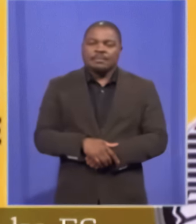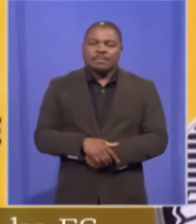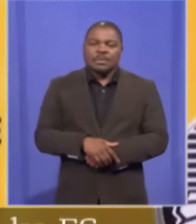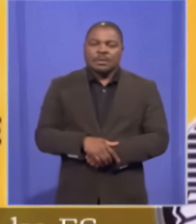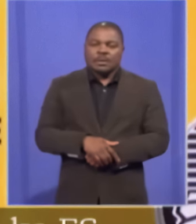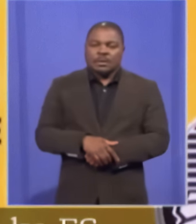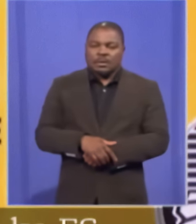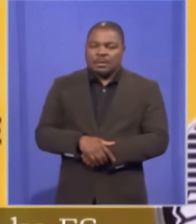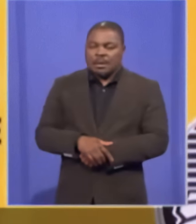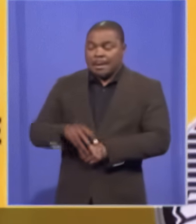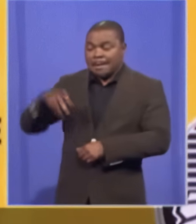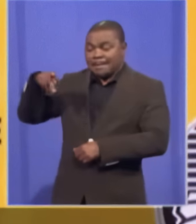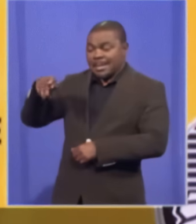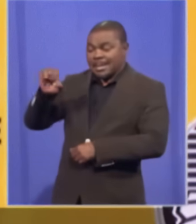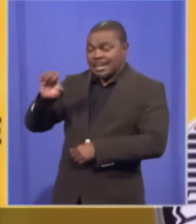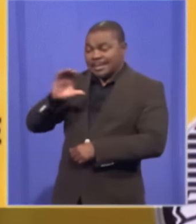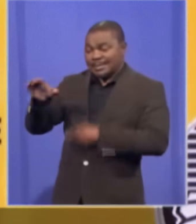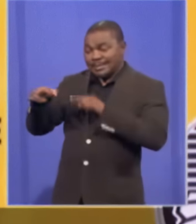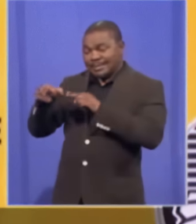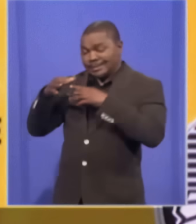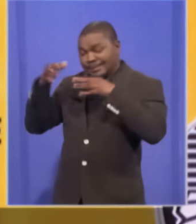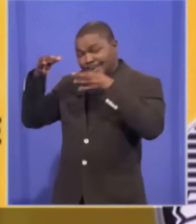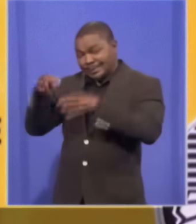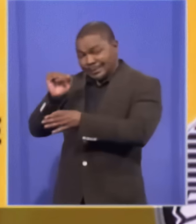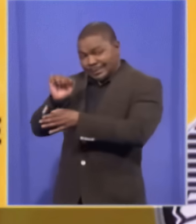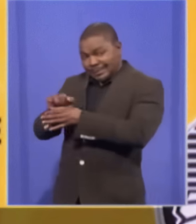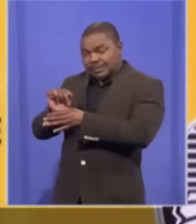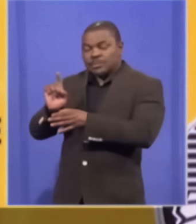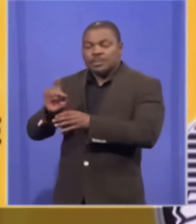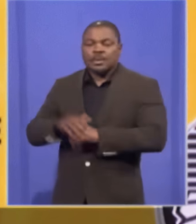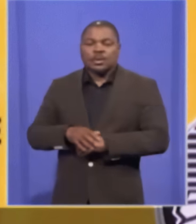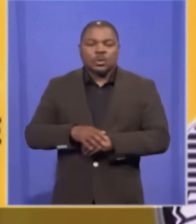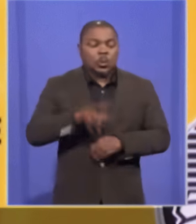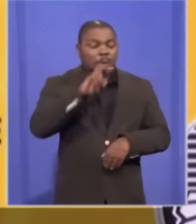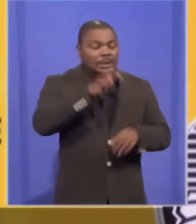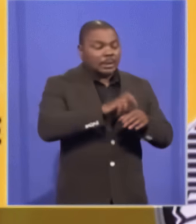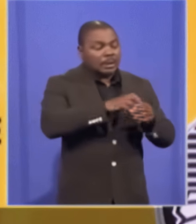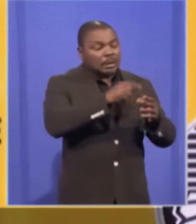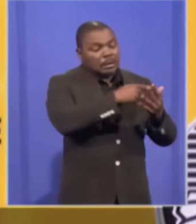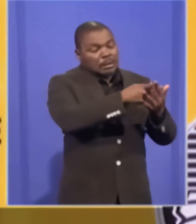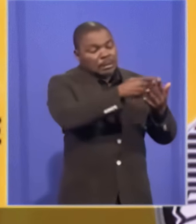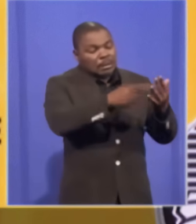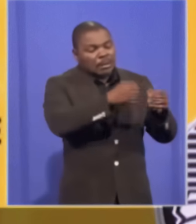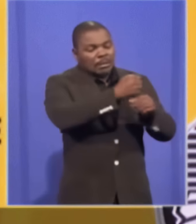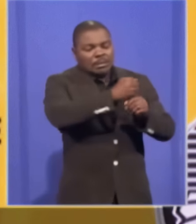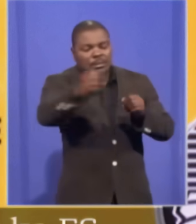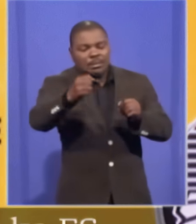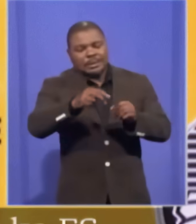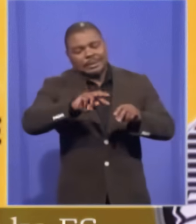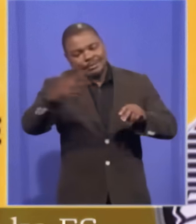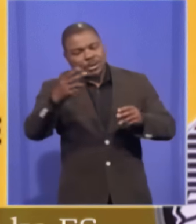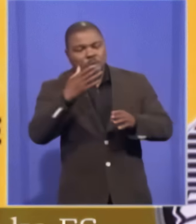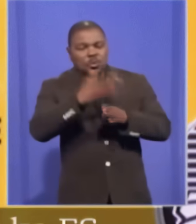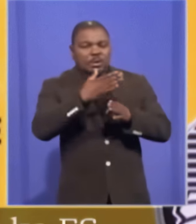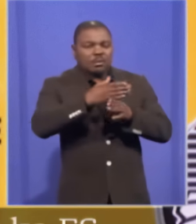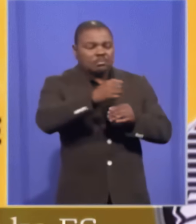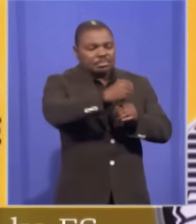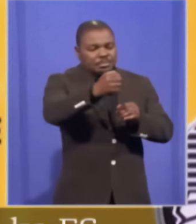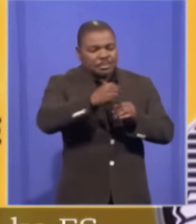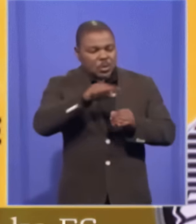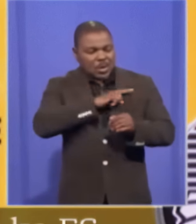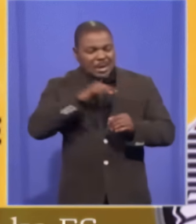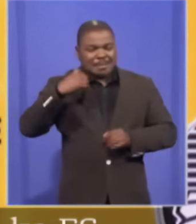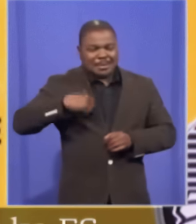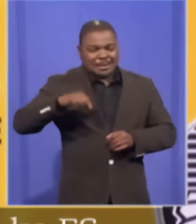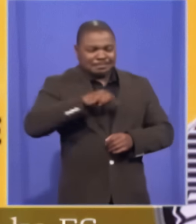The decision of the PEC is to redeploy comrades who are affected in these